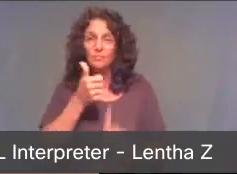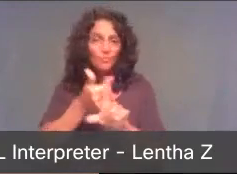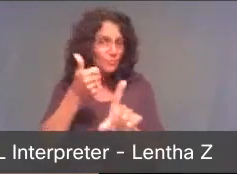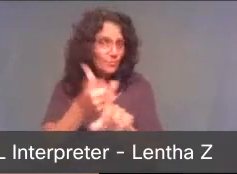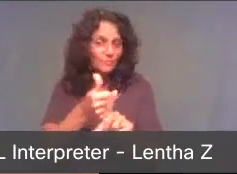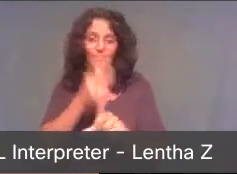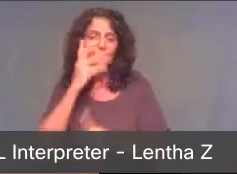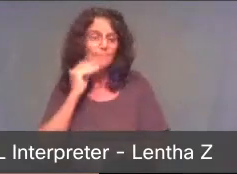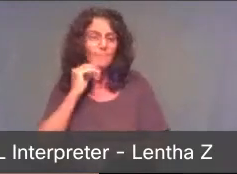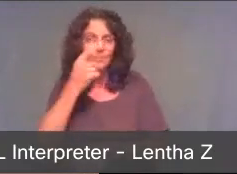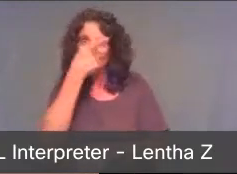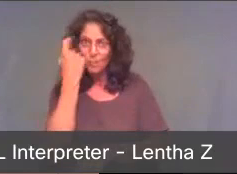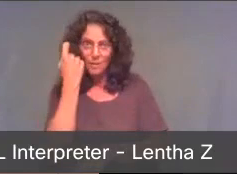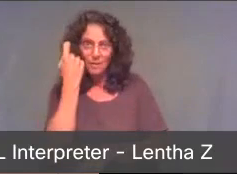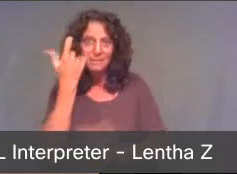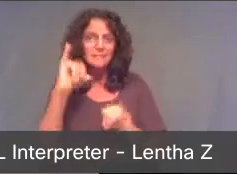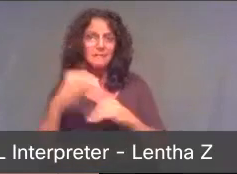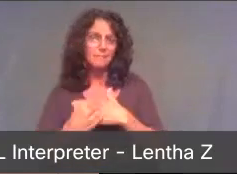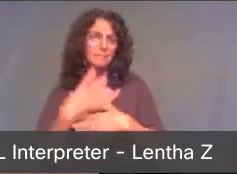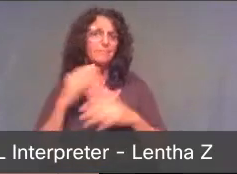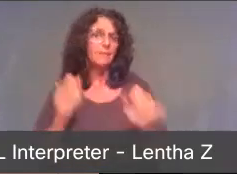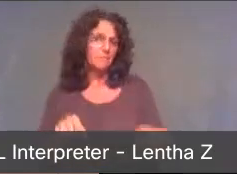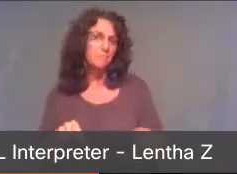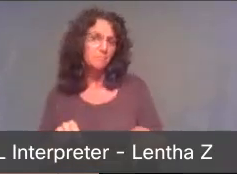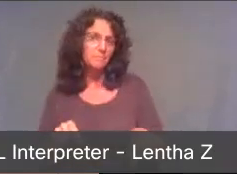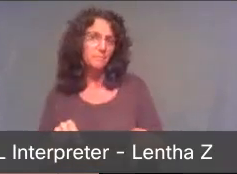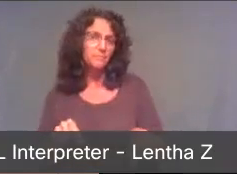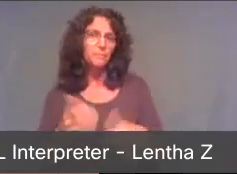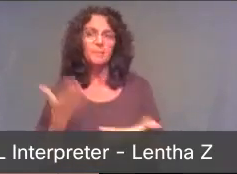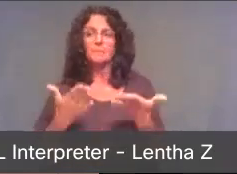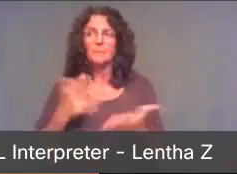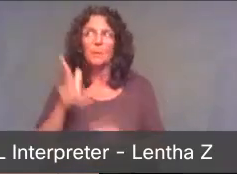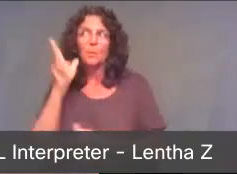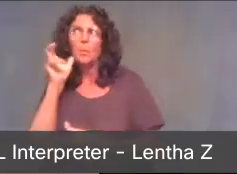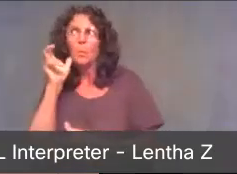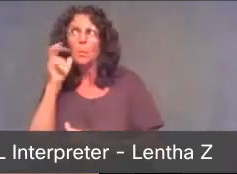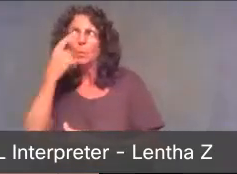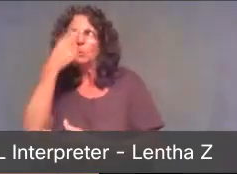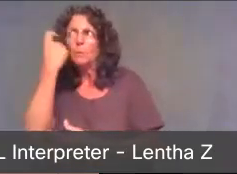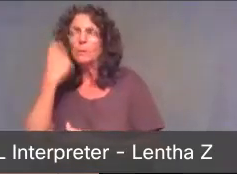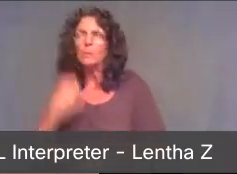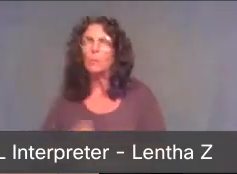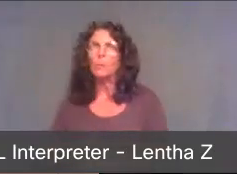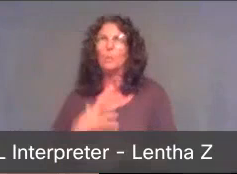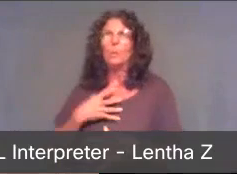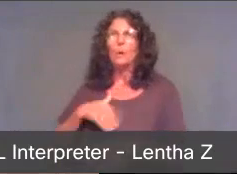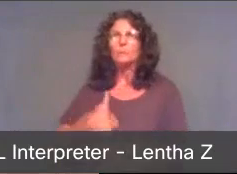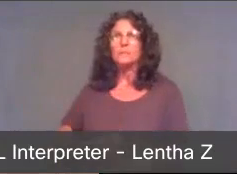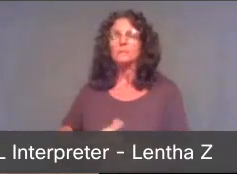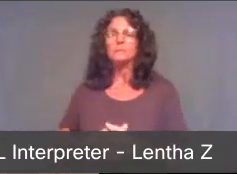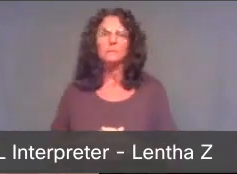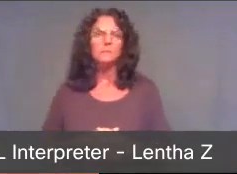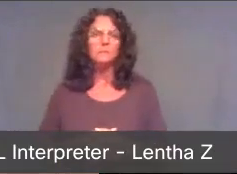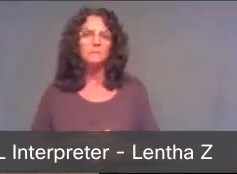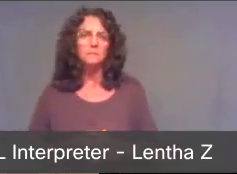it. I'm sure we can all relate to something that's happened in our lives that even just hearing about the trauma was upsetting. Even hearing about a